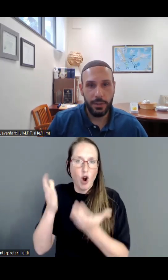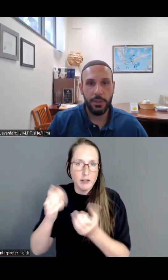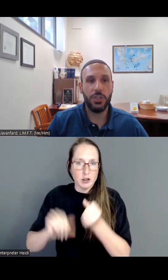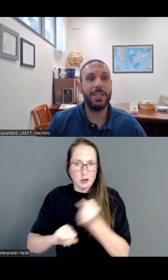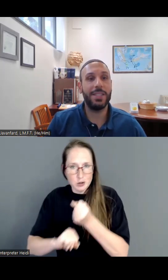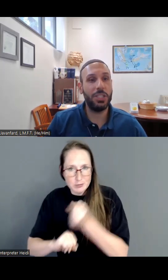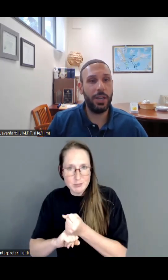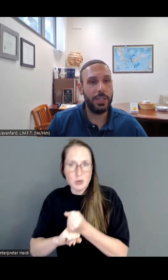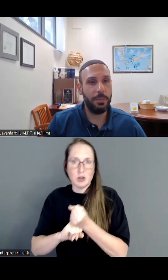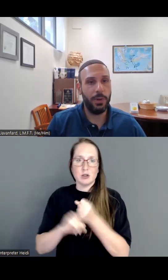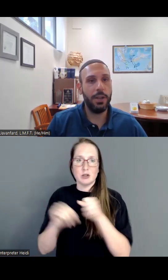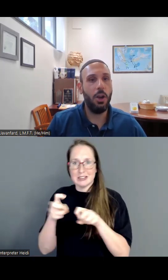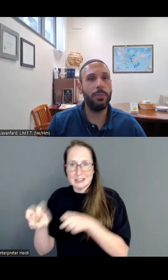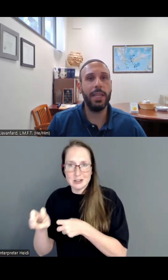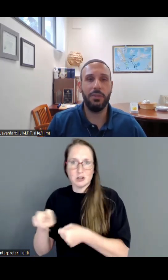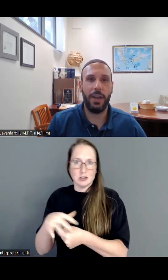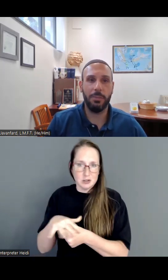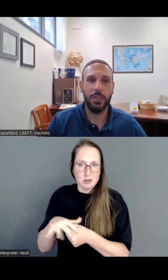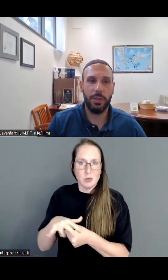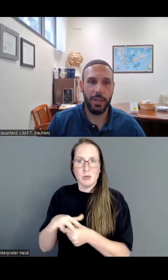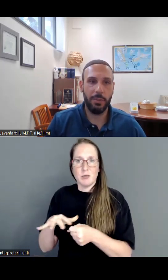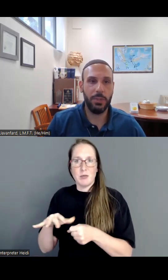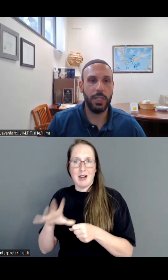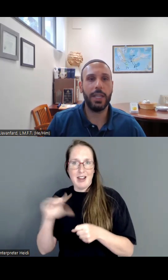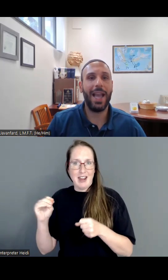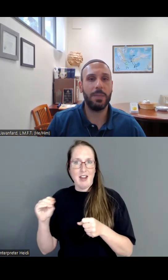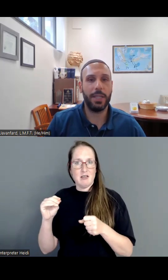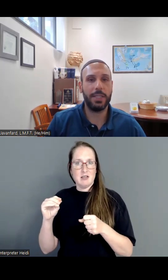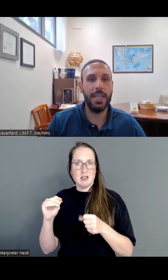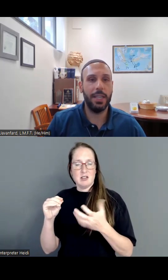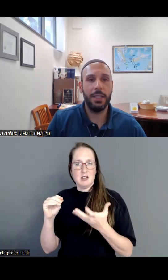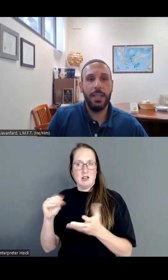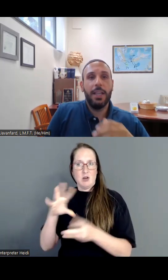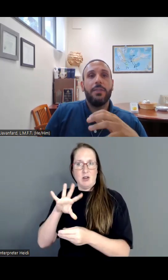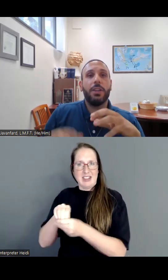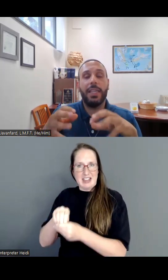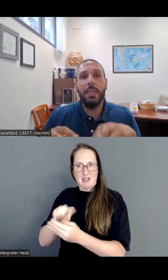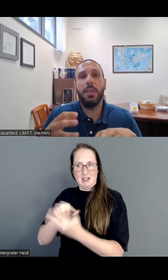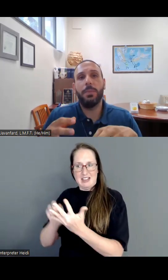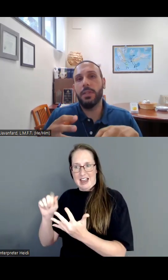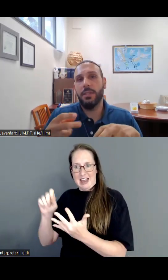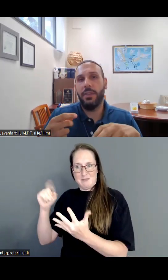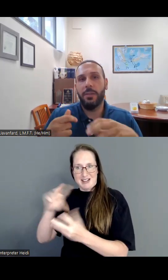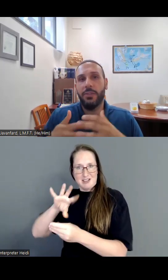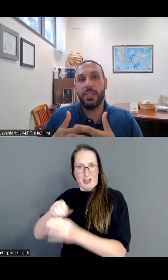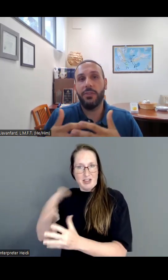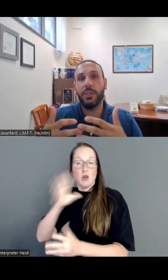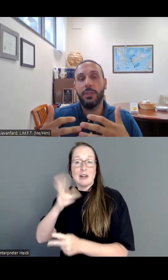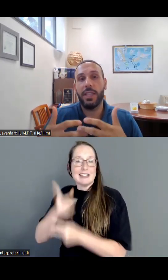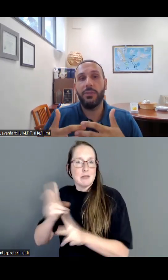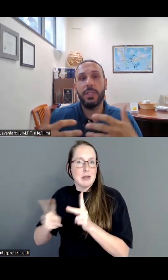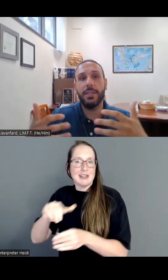support, transitionary support in a home-like environment with therapeutic aspects in it. They're going to keep people in this environment